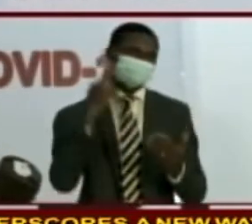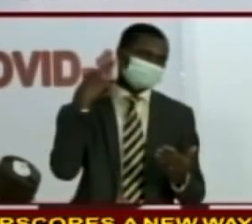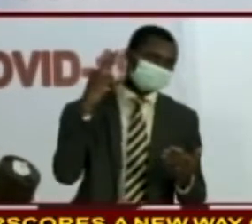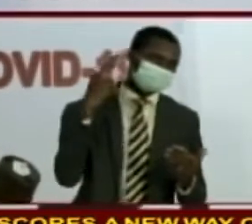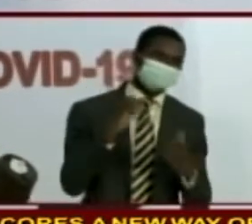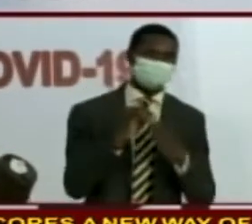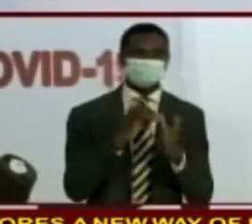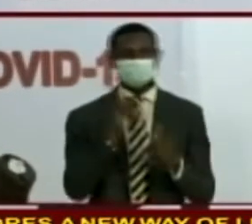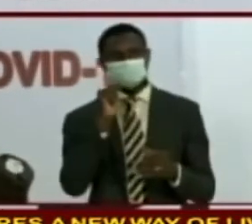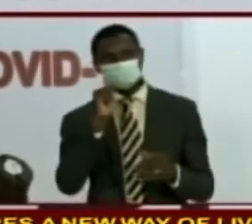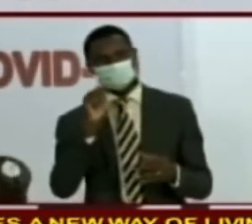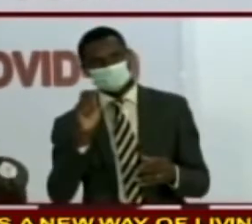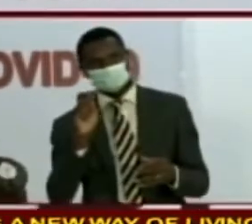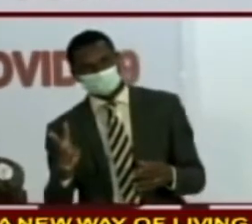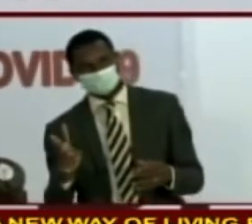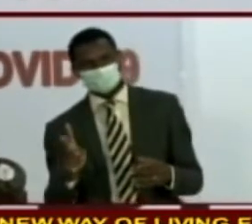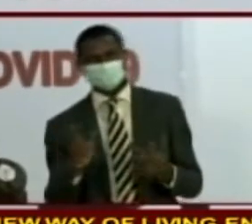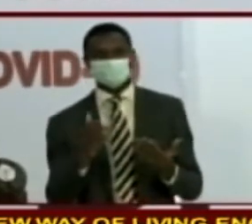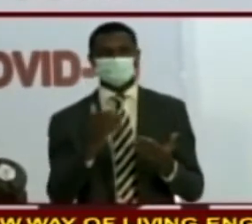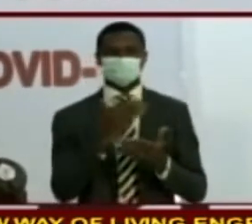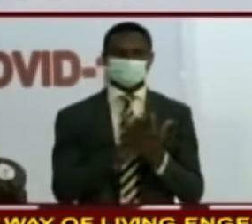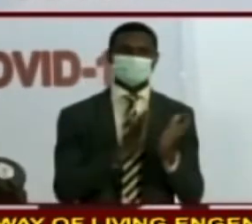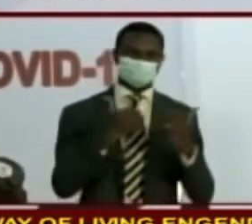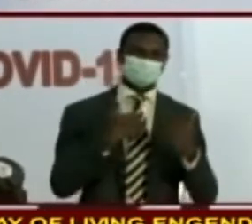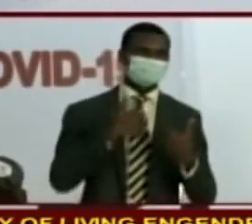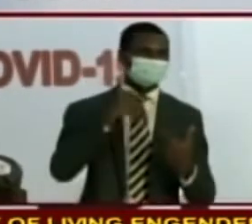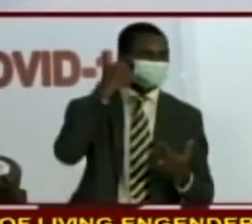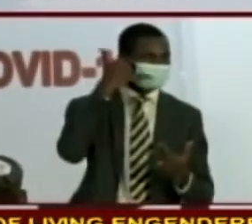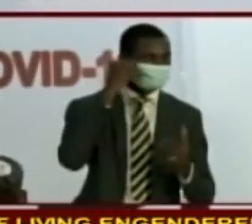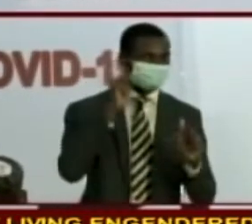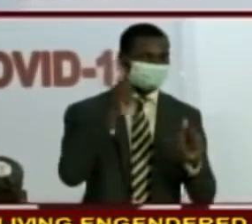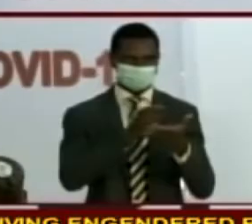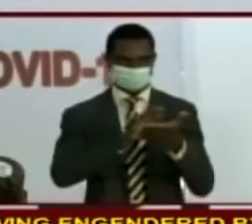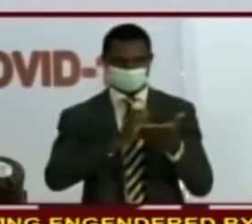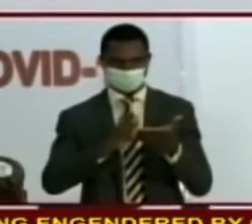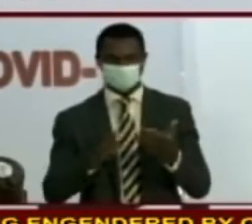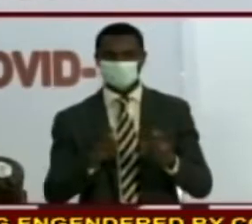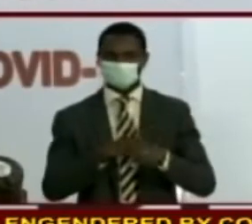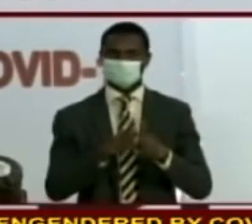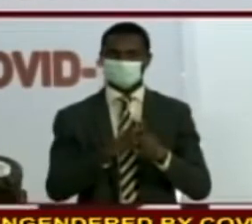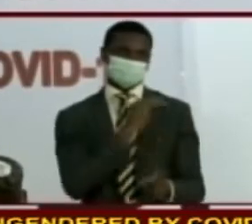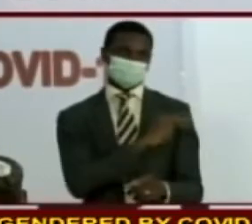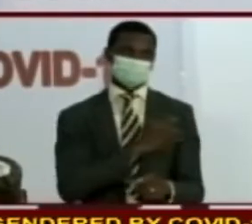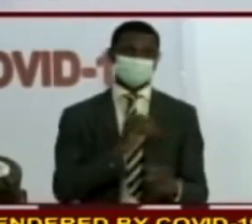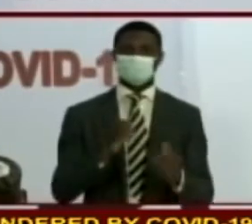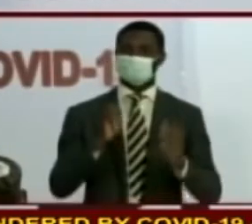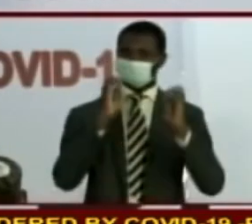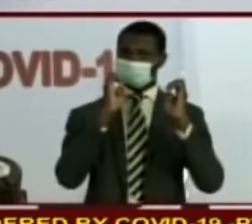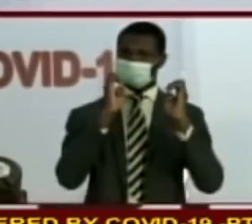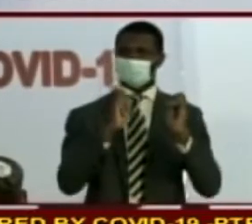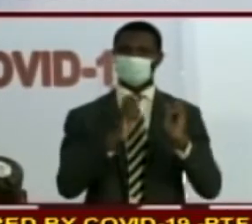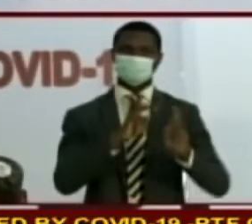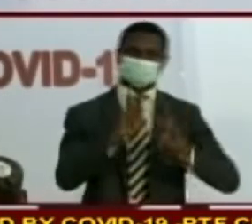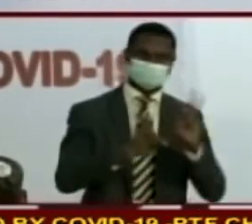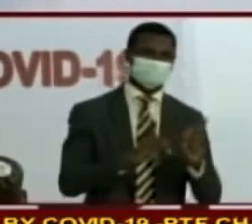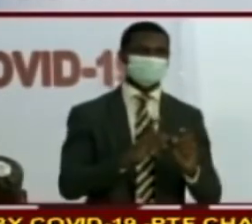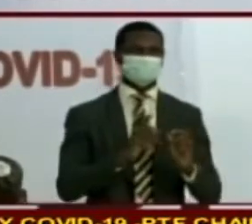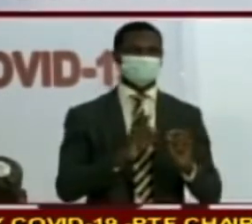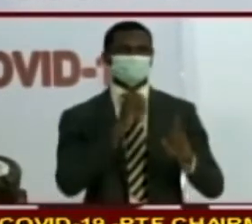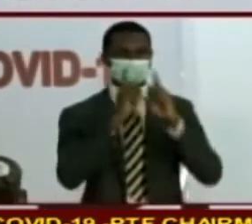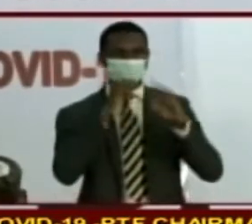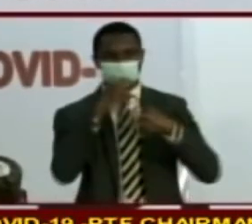otherwise, we've had phone-ins, we have people writing us. The Ministry of Education, people are still reacting and